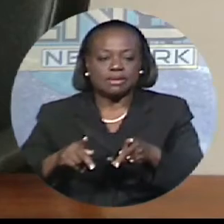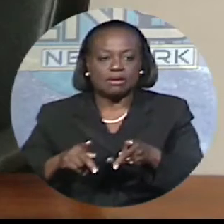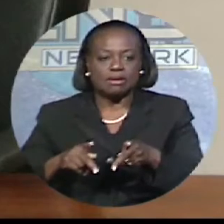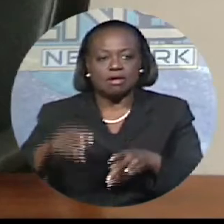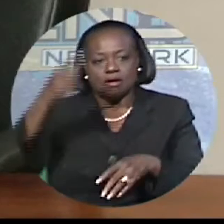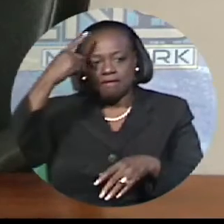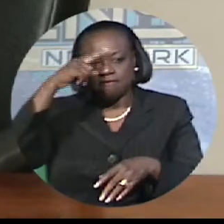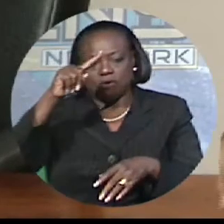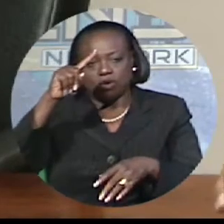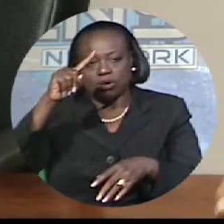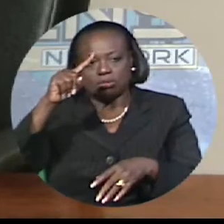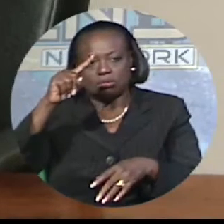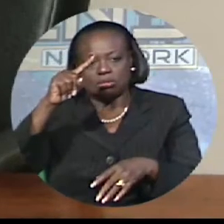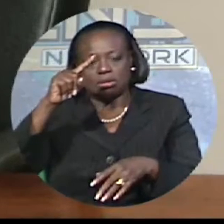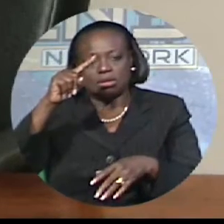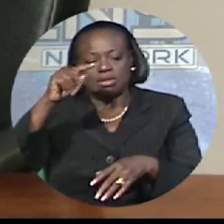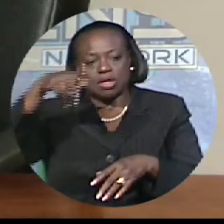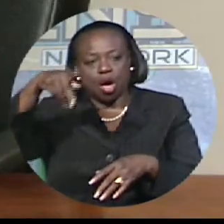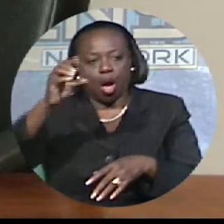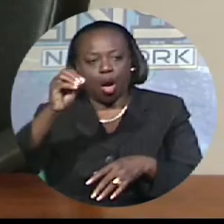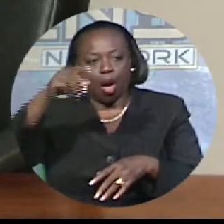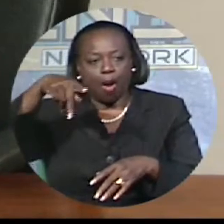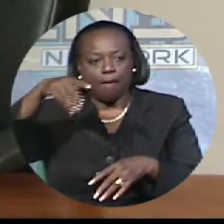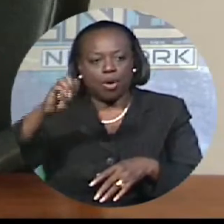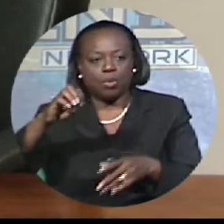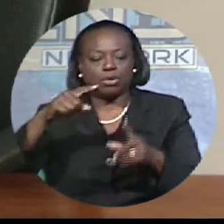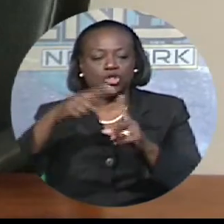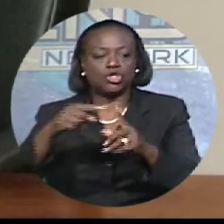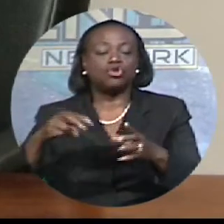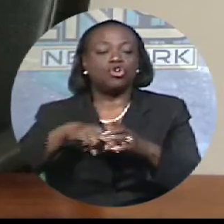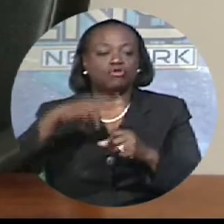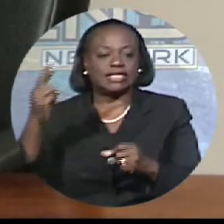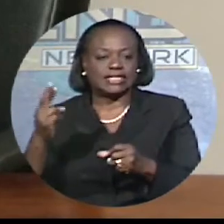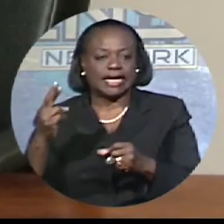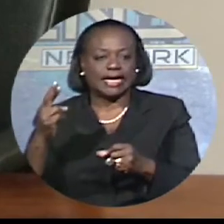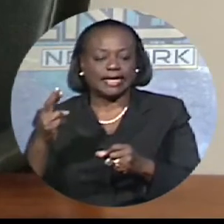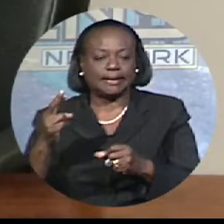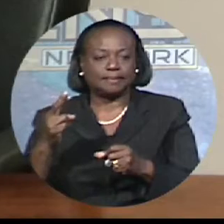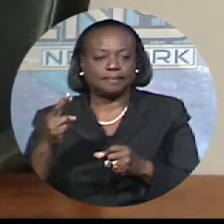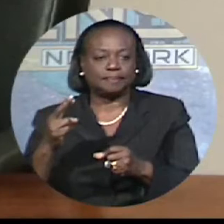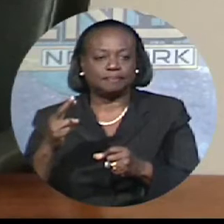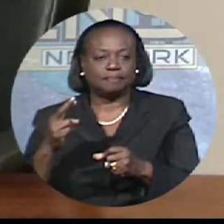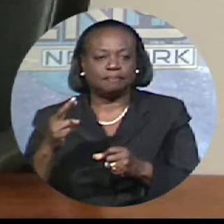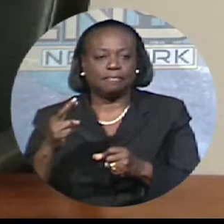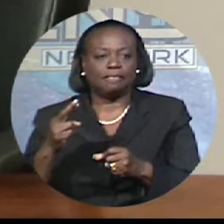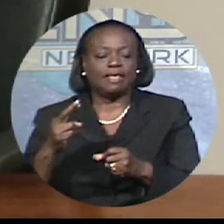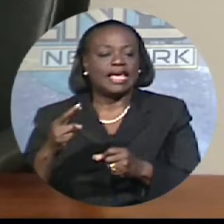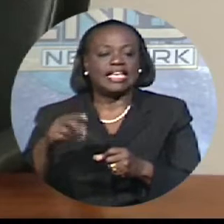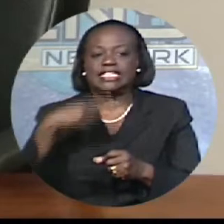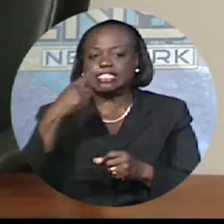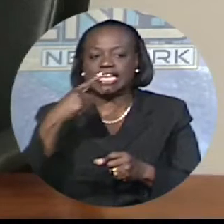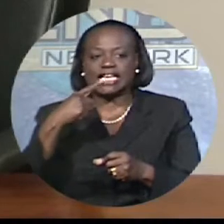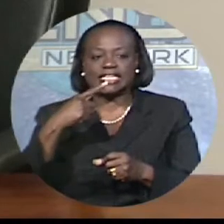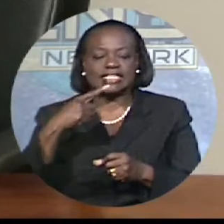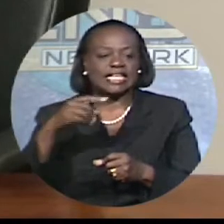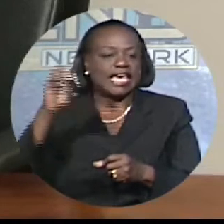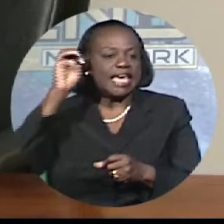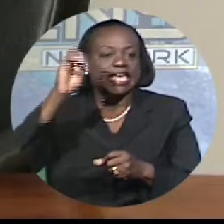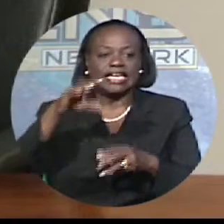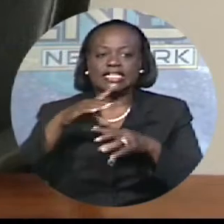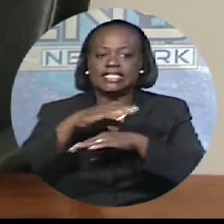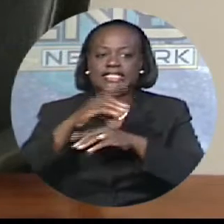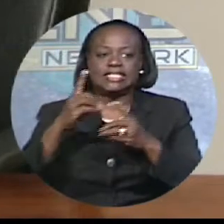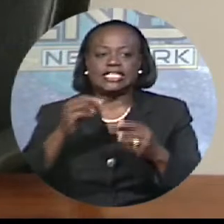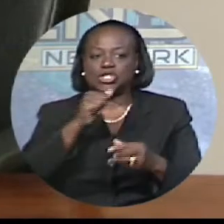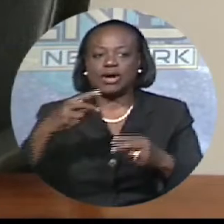pontiff to resign, and he has stated in the official announcement that was released today, the declaration released today, that he no longer feels he has the physical stamina